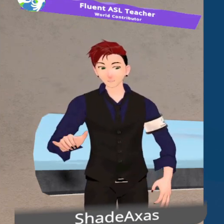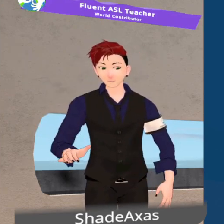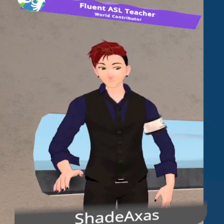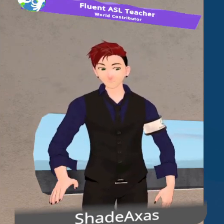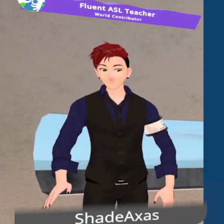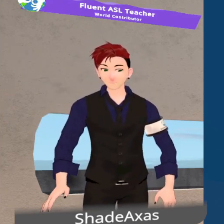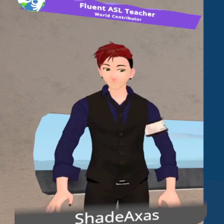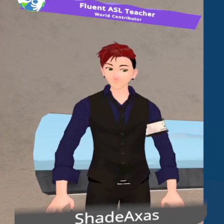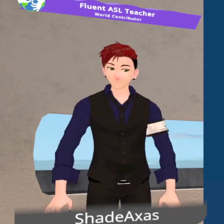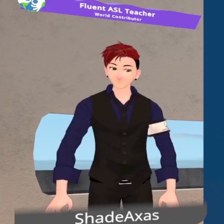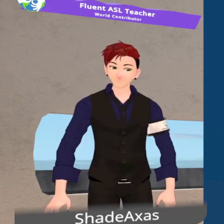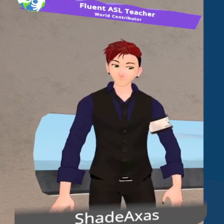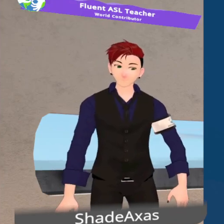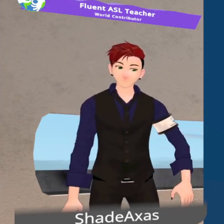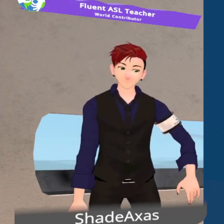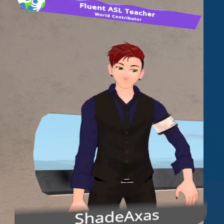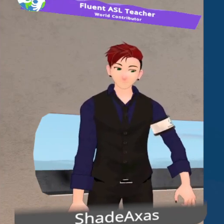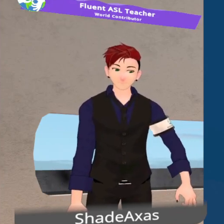know either.